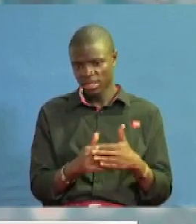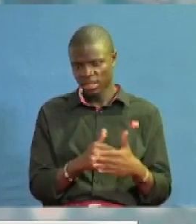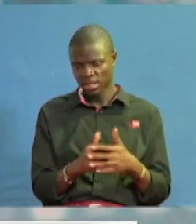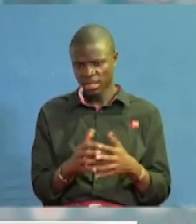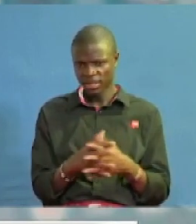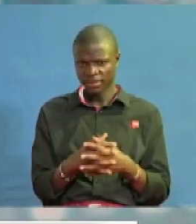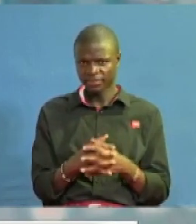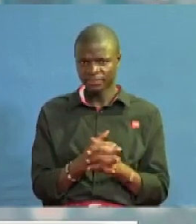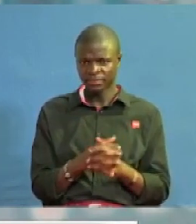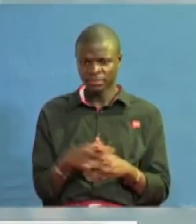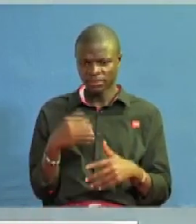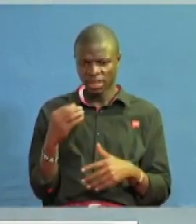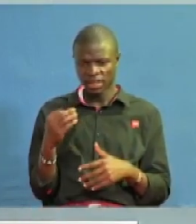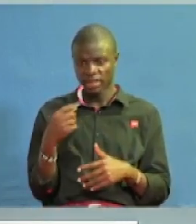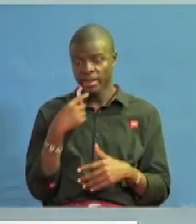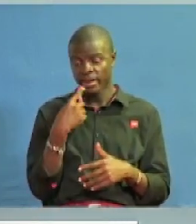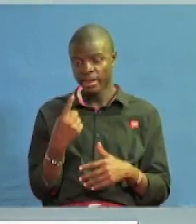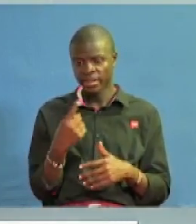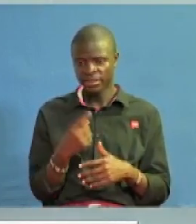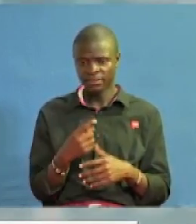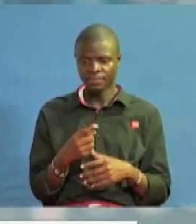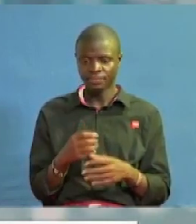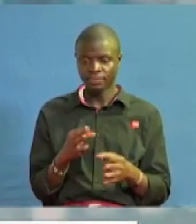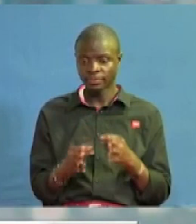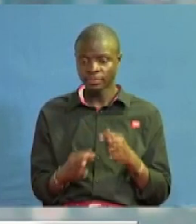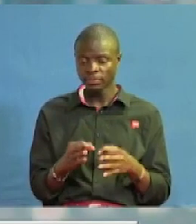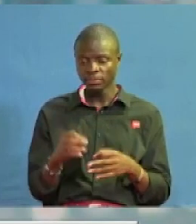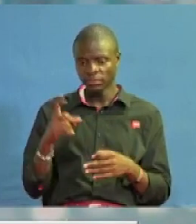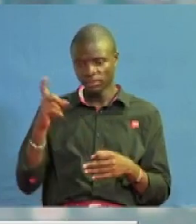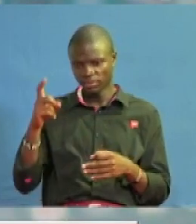do some quick maths. Yeah, please. If company X